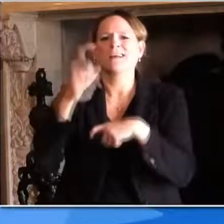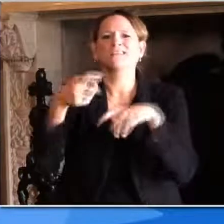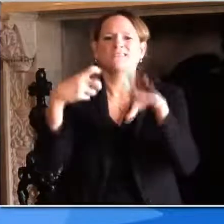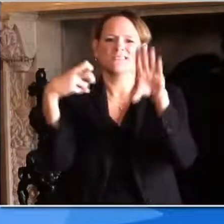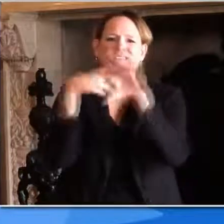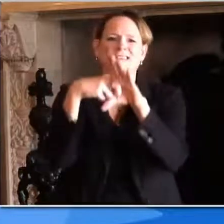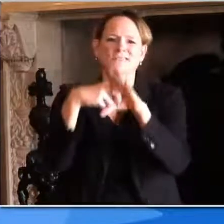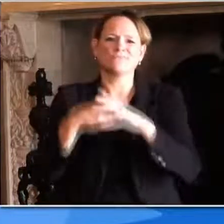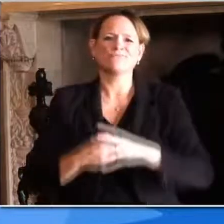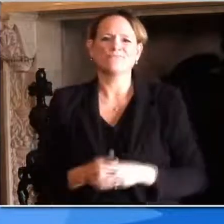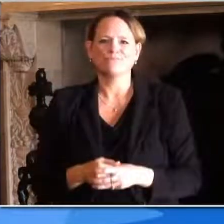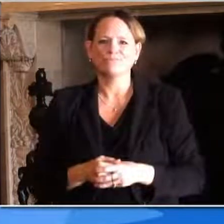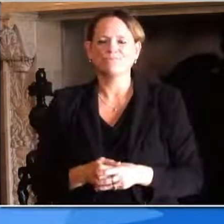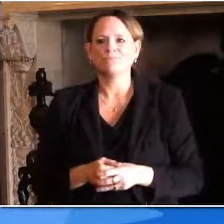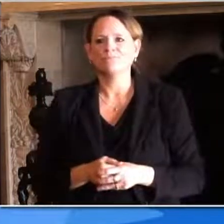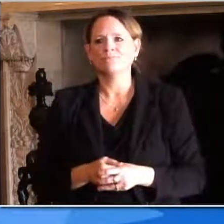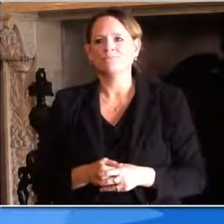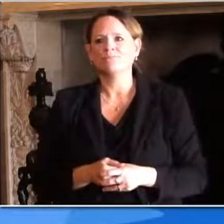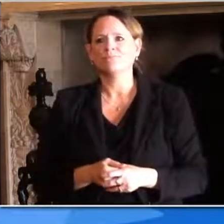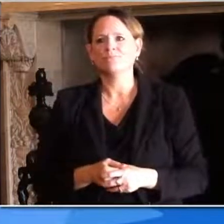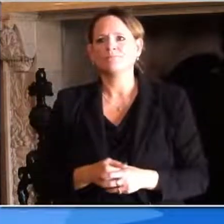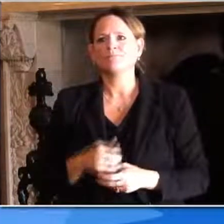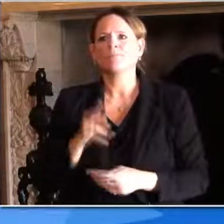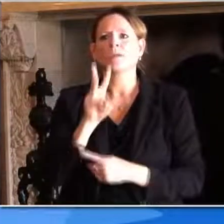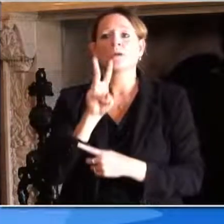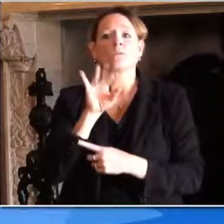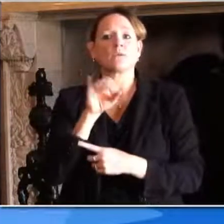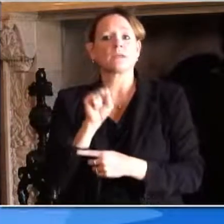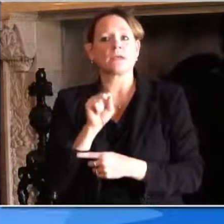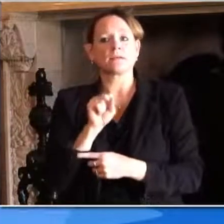from WISCTV. Will?